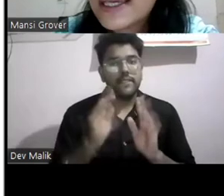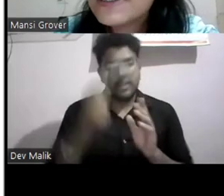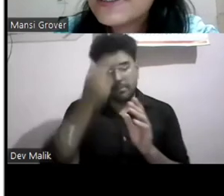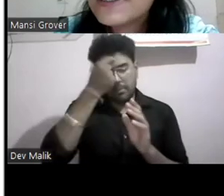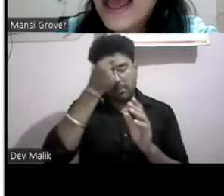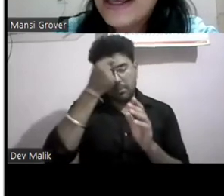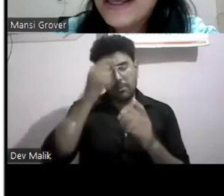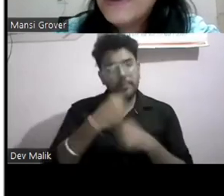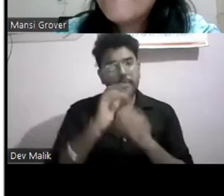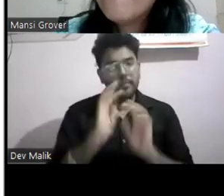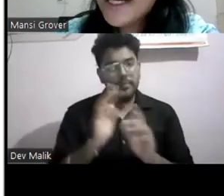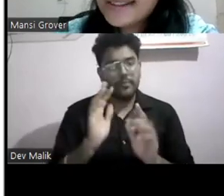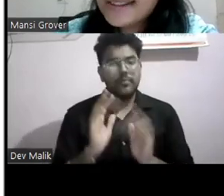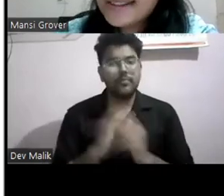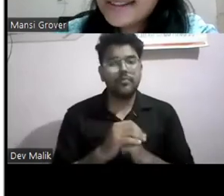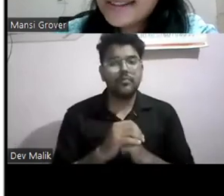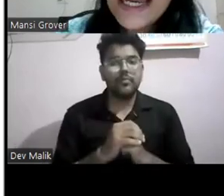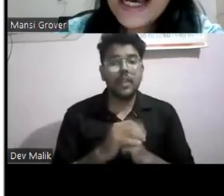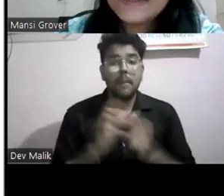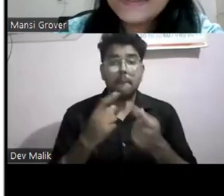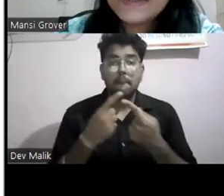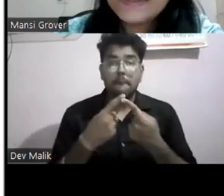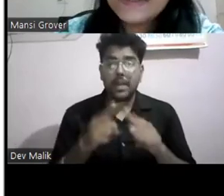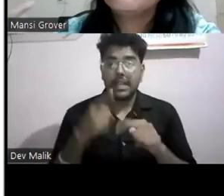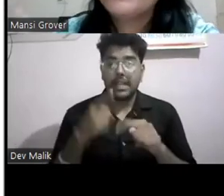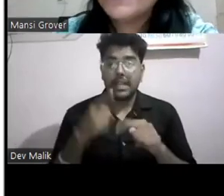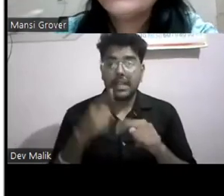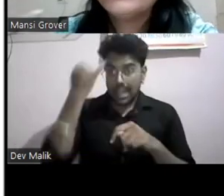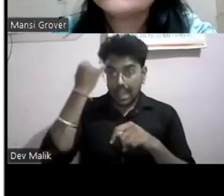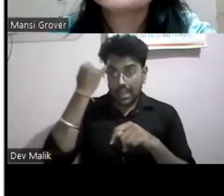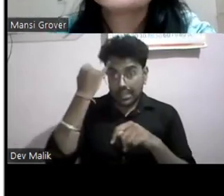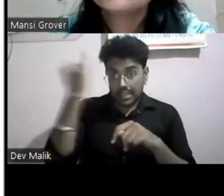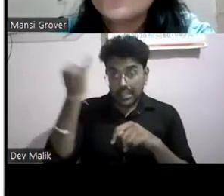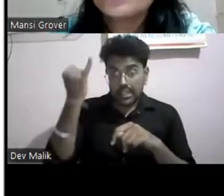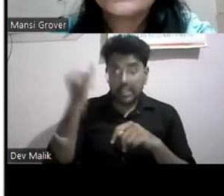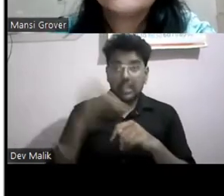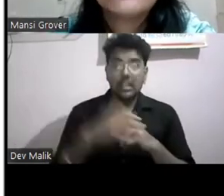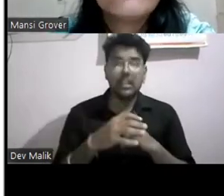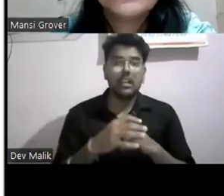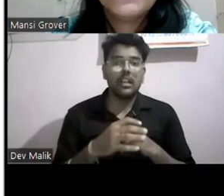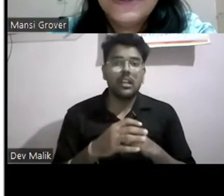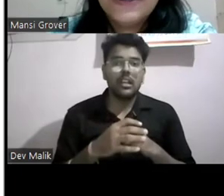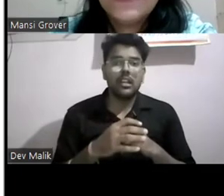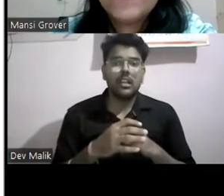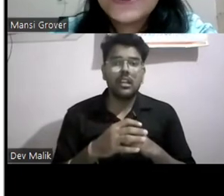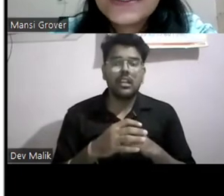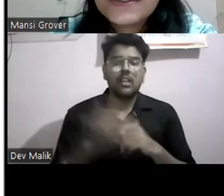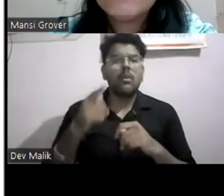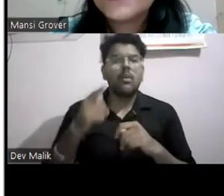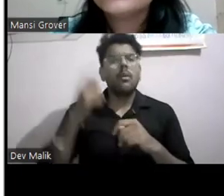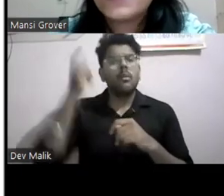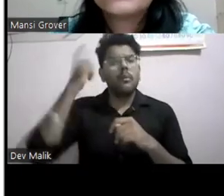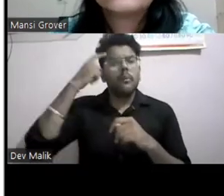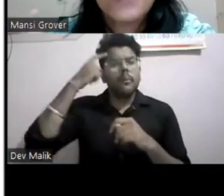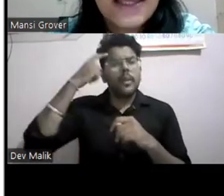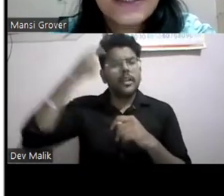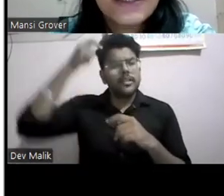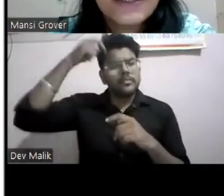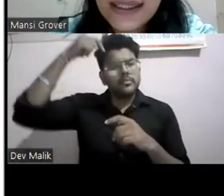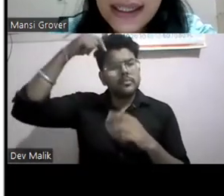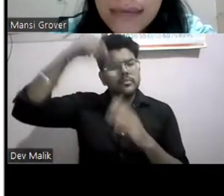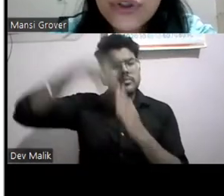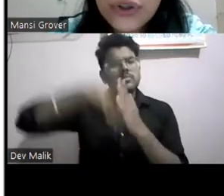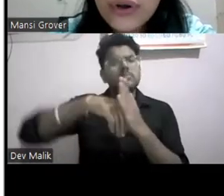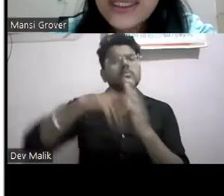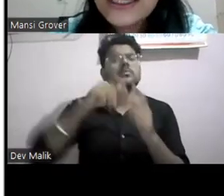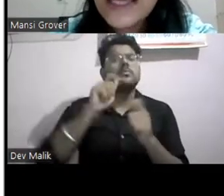we will discuss in a while. But this idea that, you know, the brain is working differently is something that is